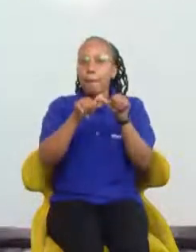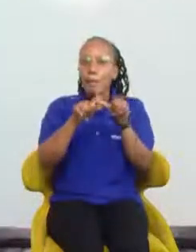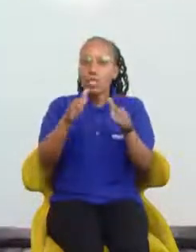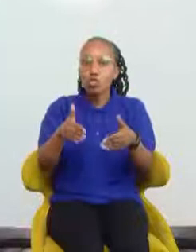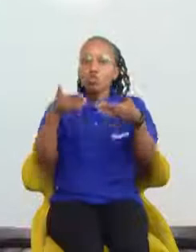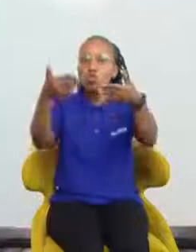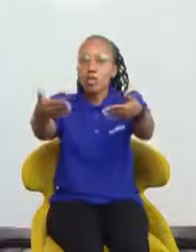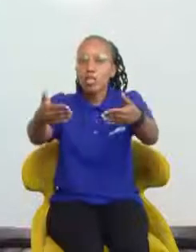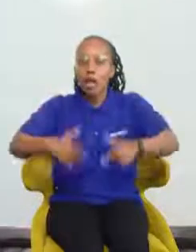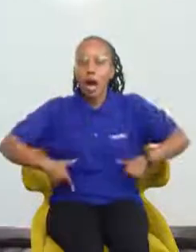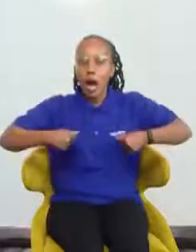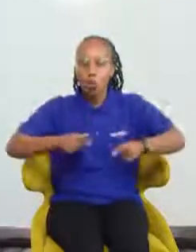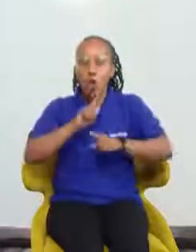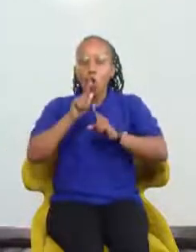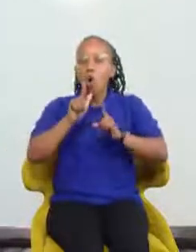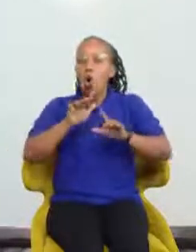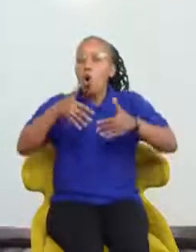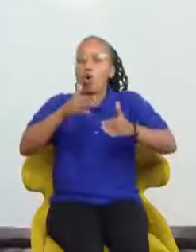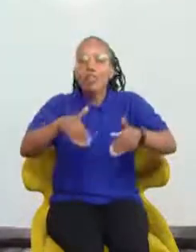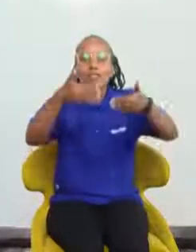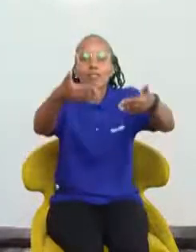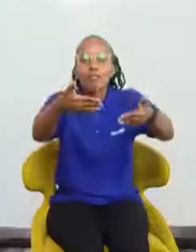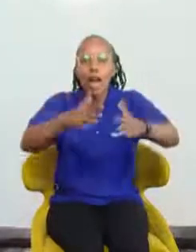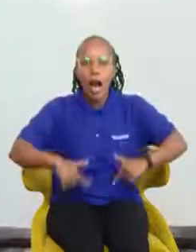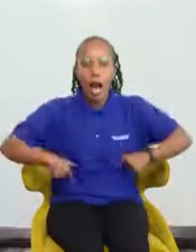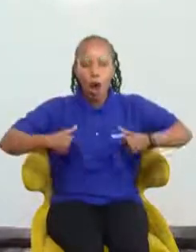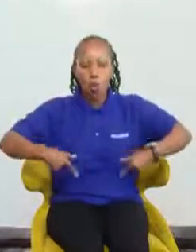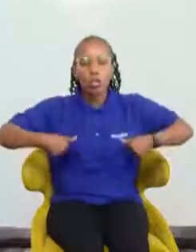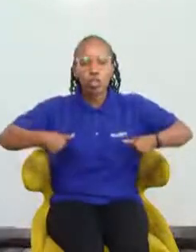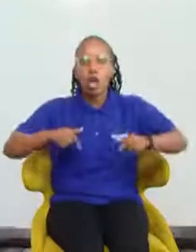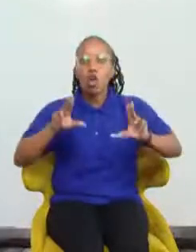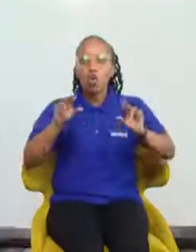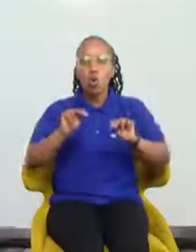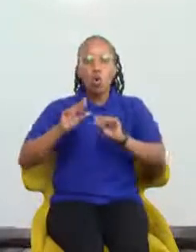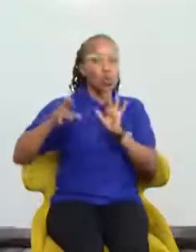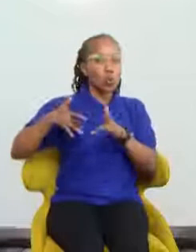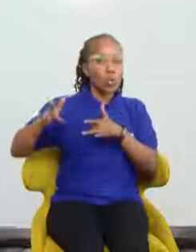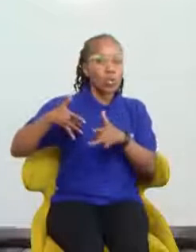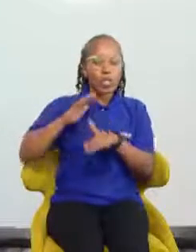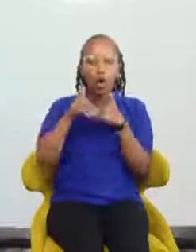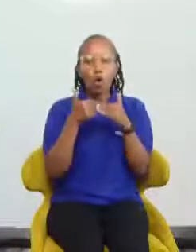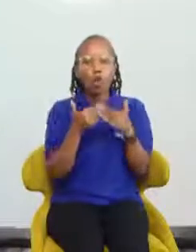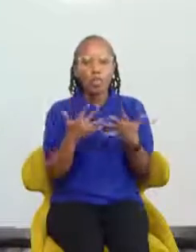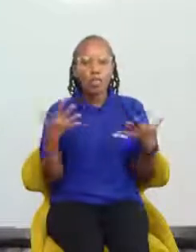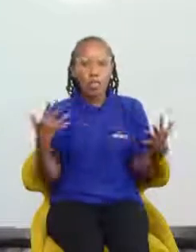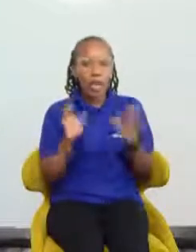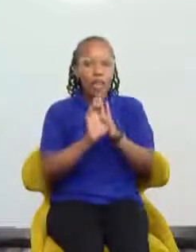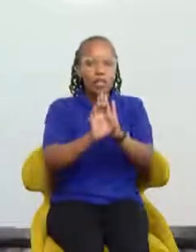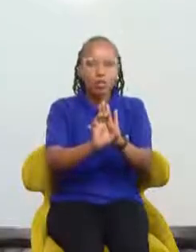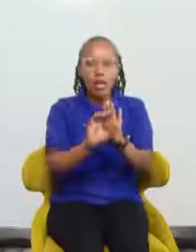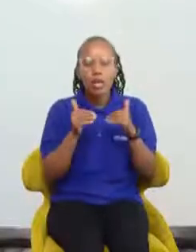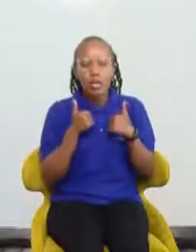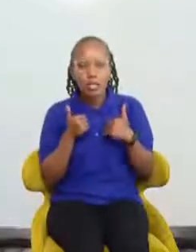a wheelchair or giving someone a wheelchair, but it's all about, you know, taking into consideration all those things like, does it have the